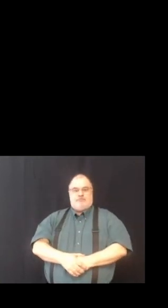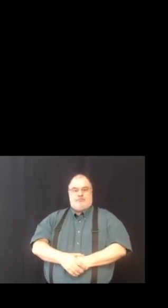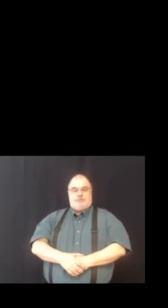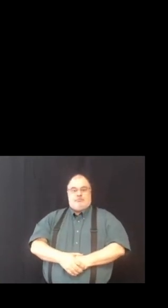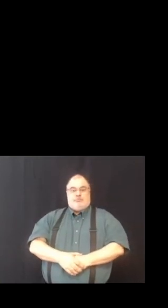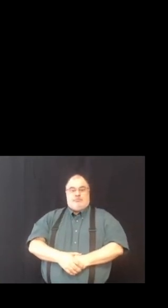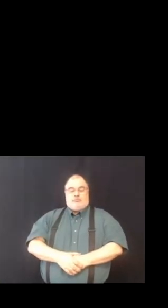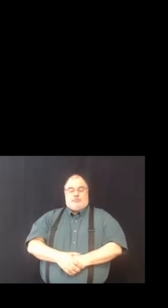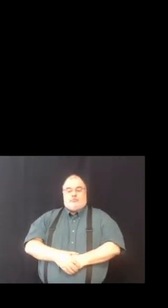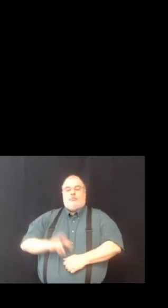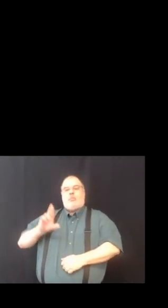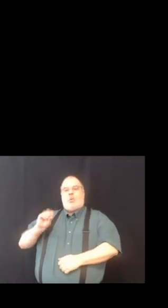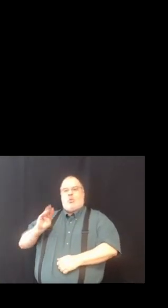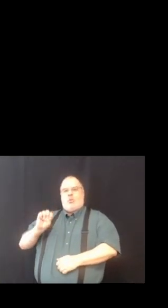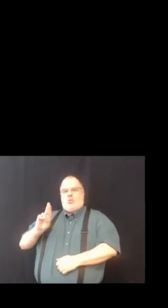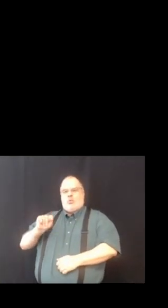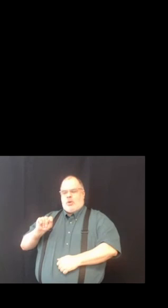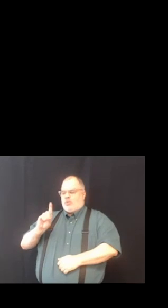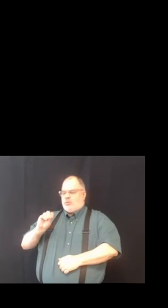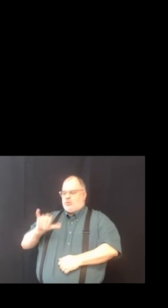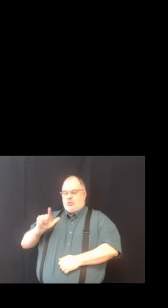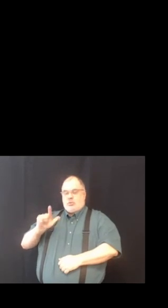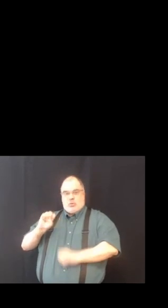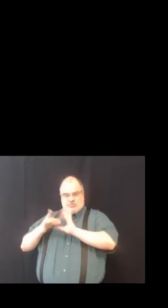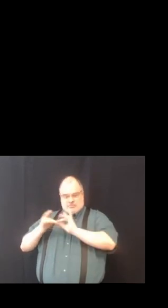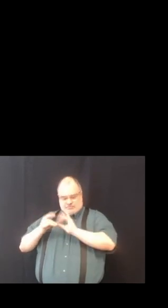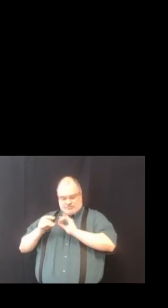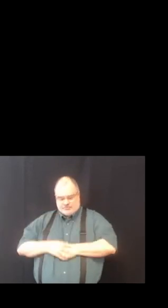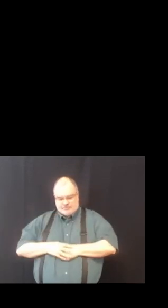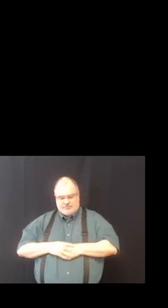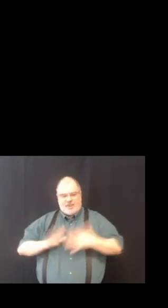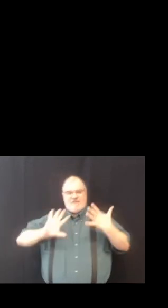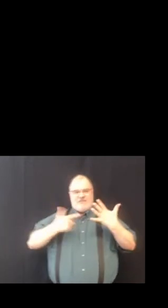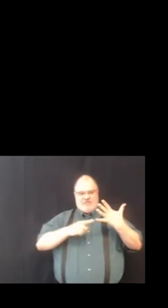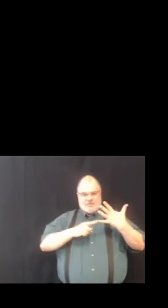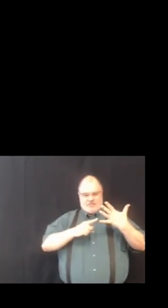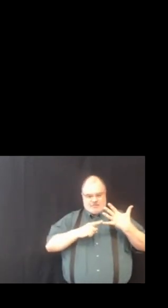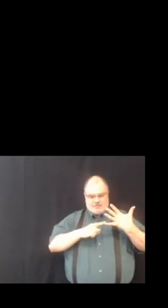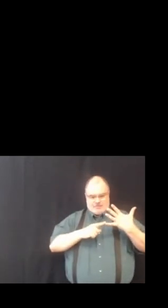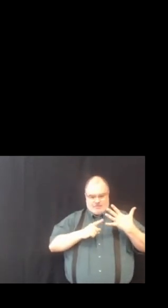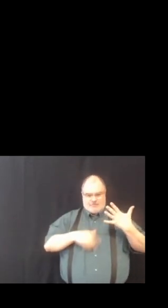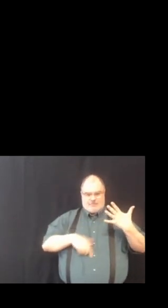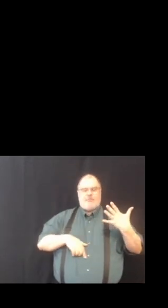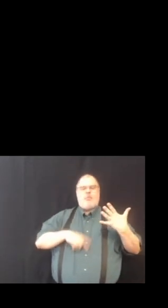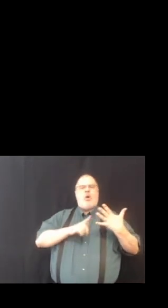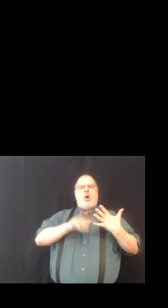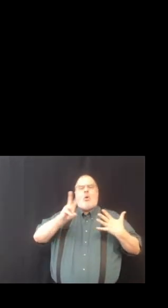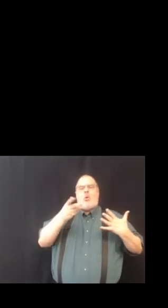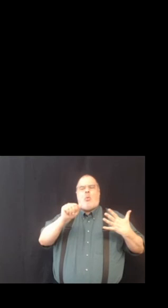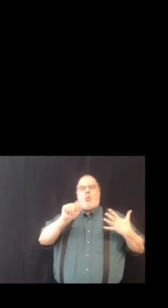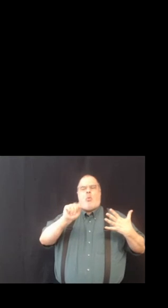For our fifth award, we're recognizing Whataburger Store, number 55 of Fort Walton